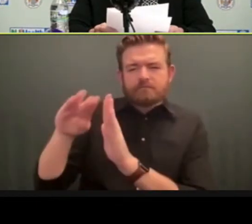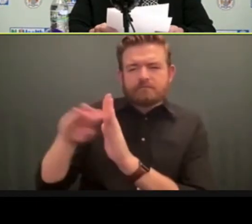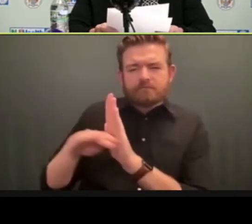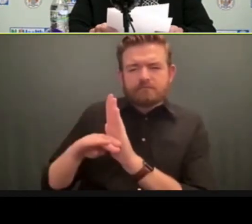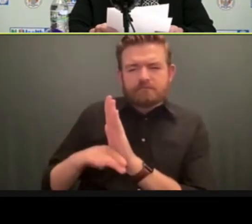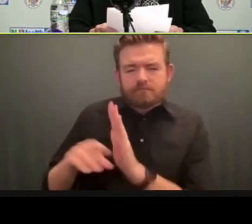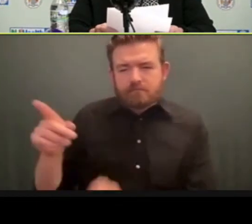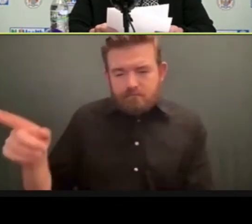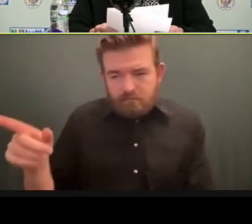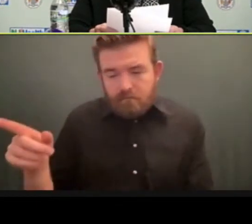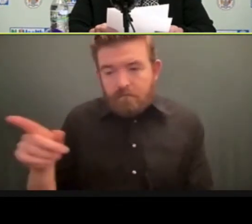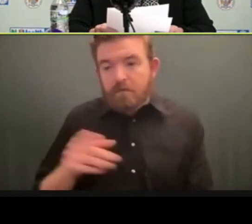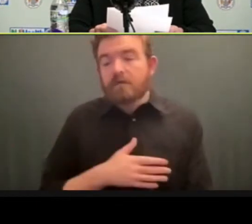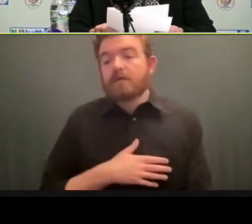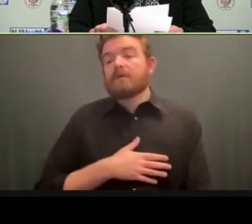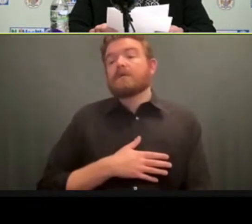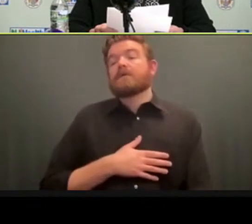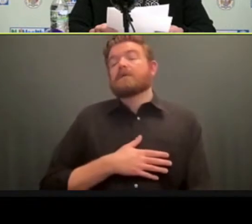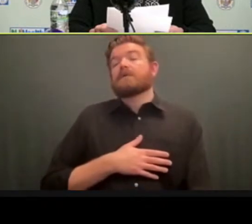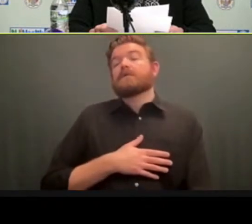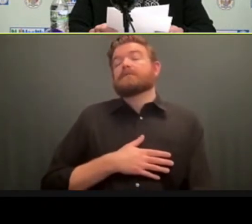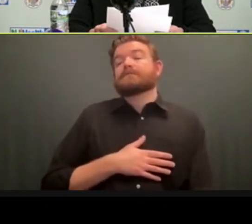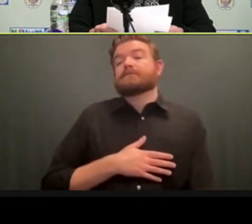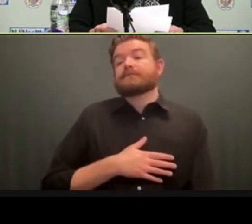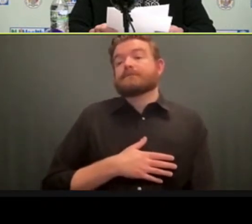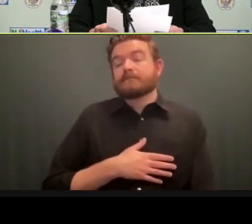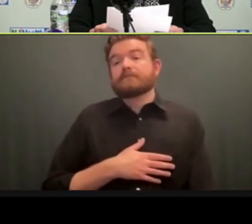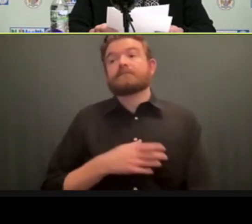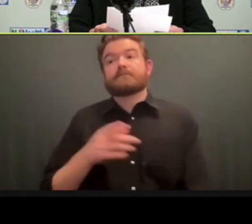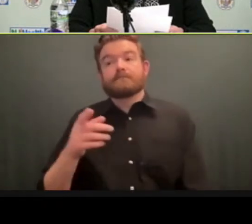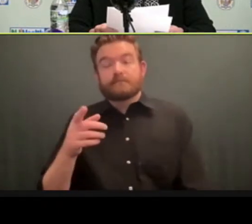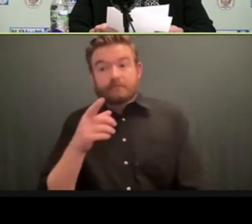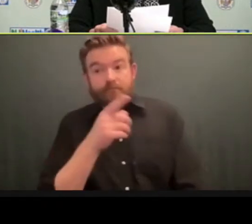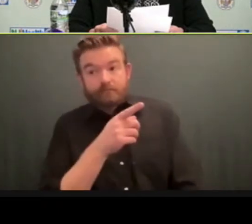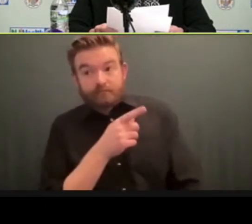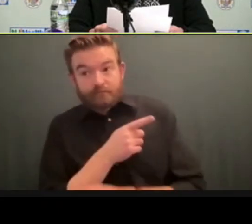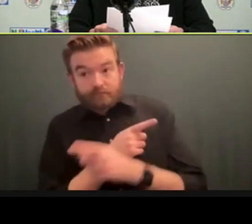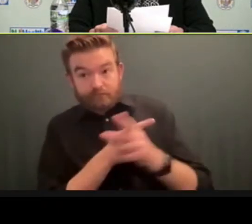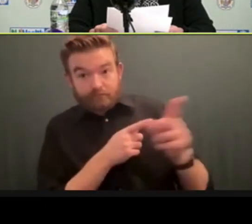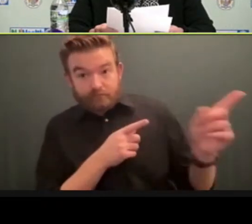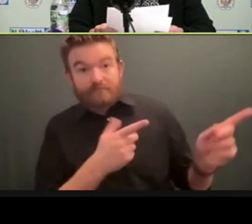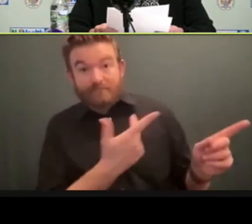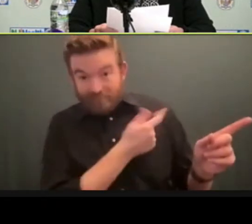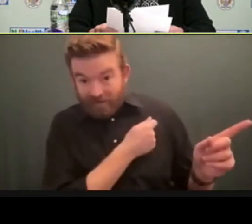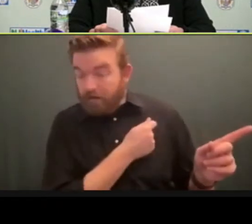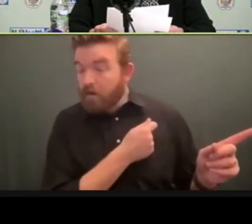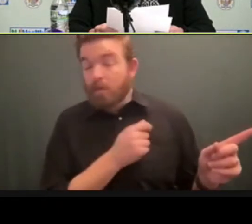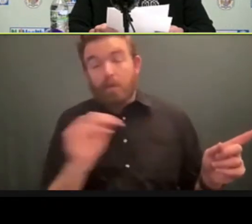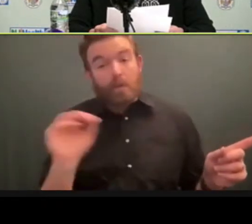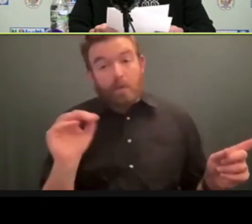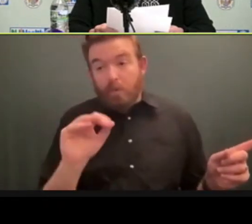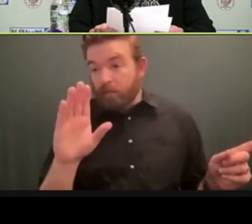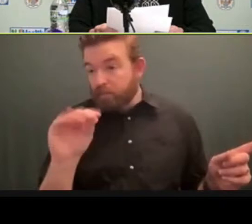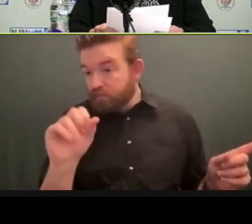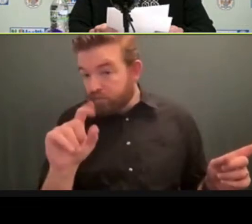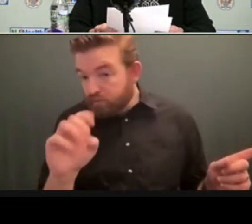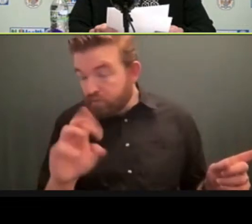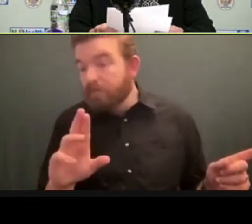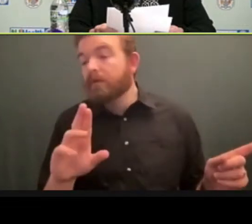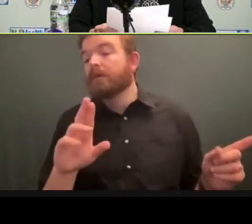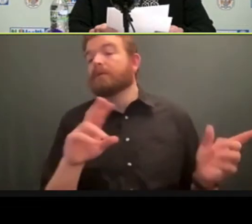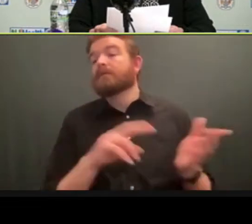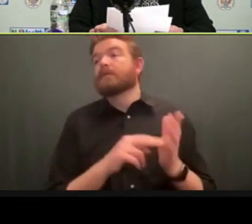2 months after the J&J vaccine and not yet boosted, 5 days of quarantine and